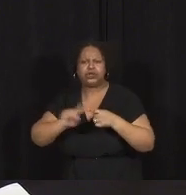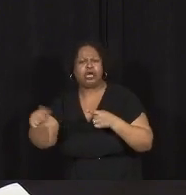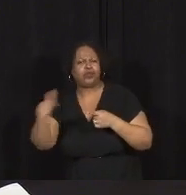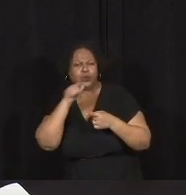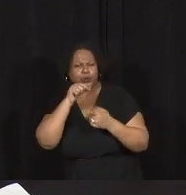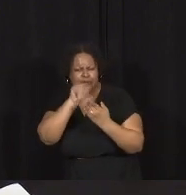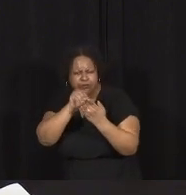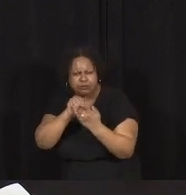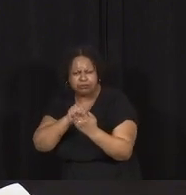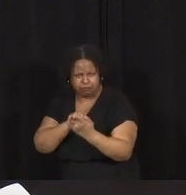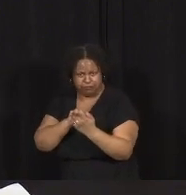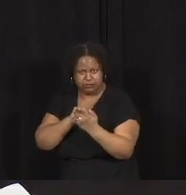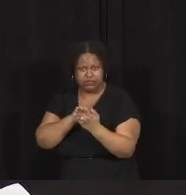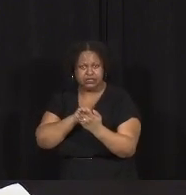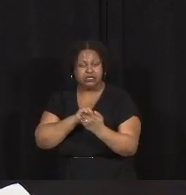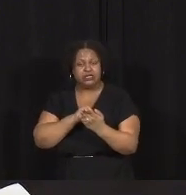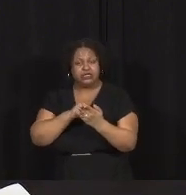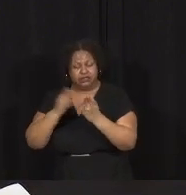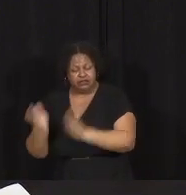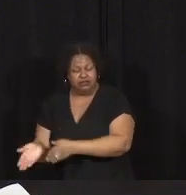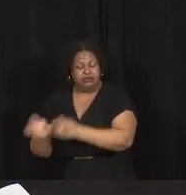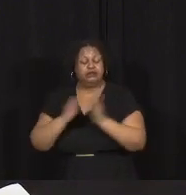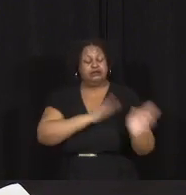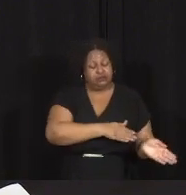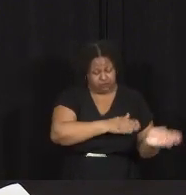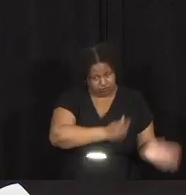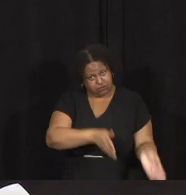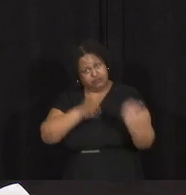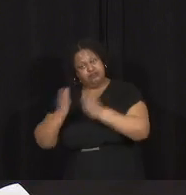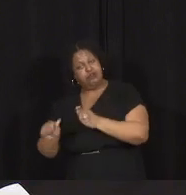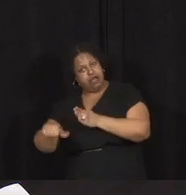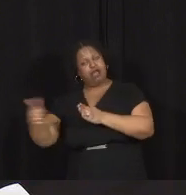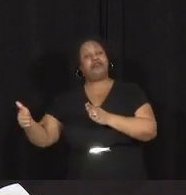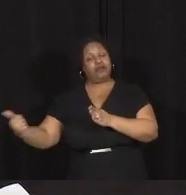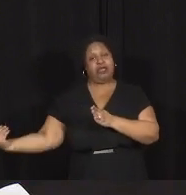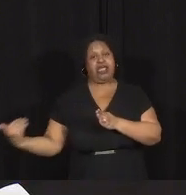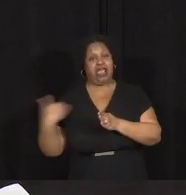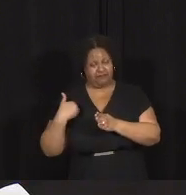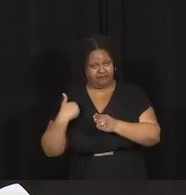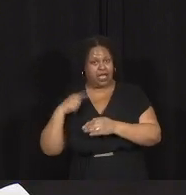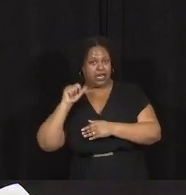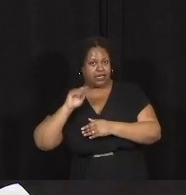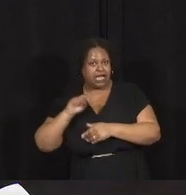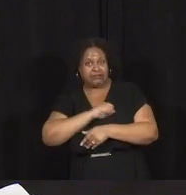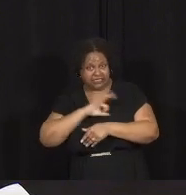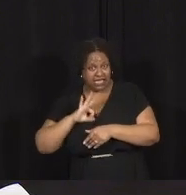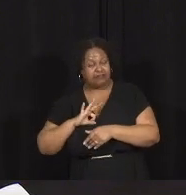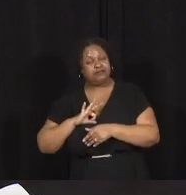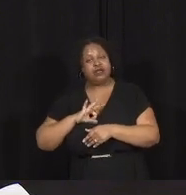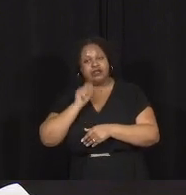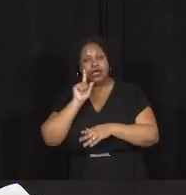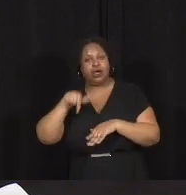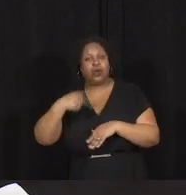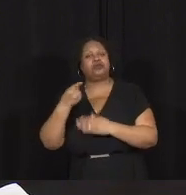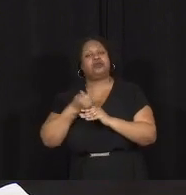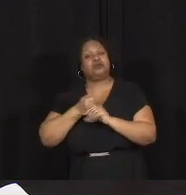lab staff and lab leadership, not just at Public Health Ontario, but across the province in many of our